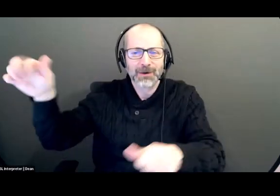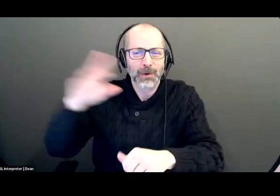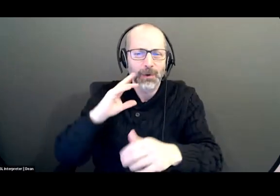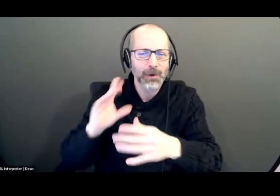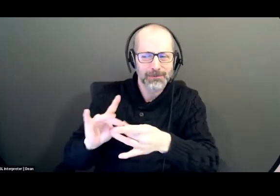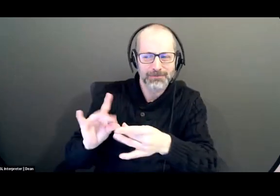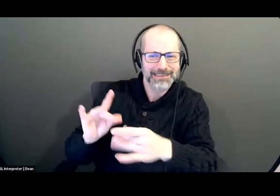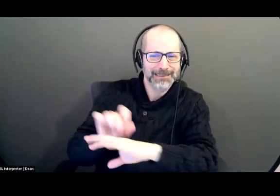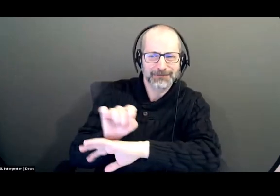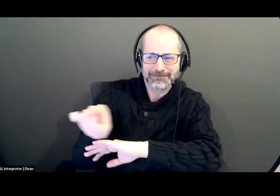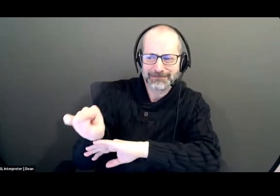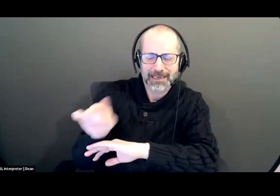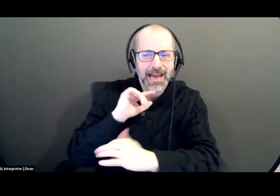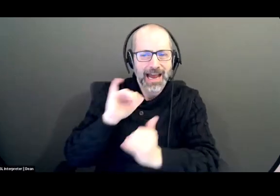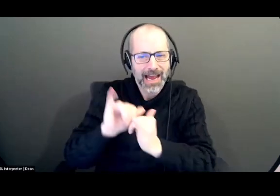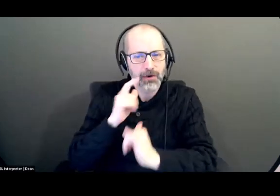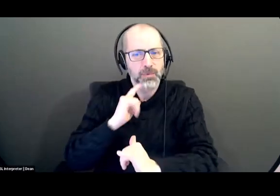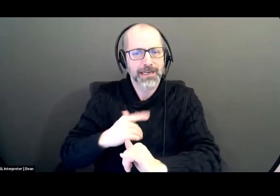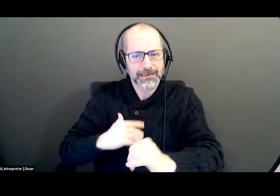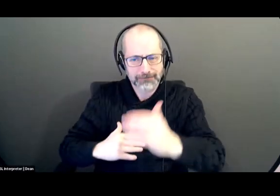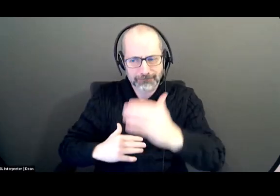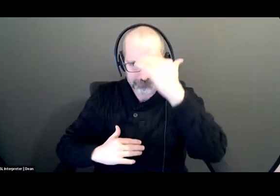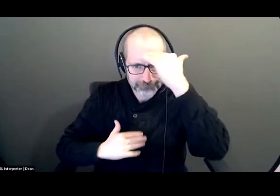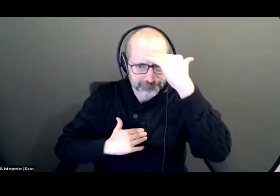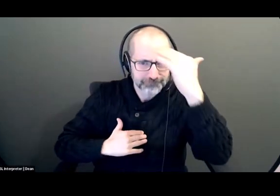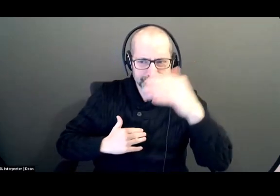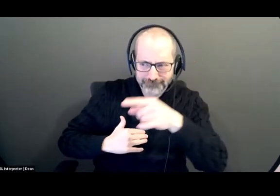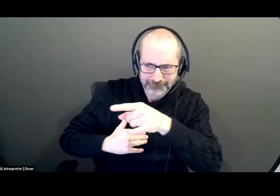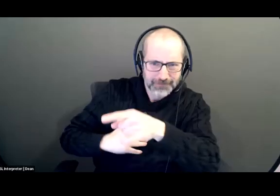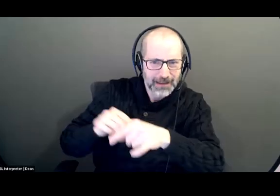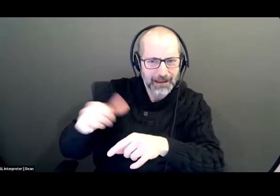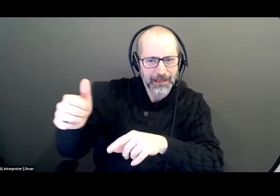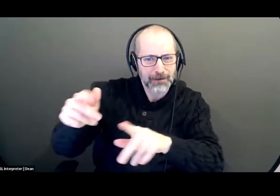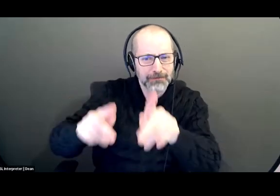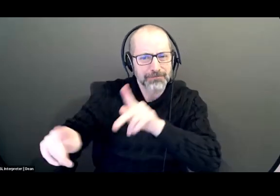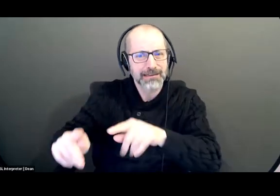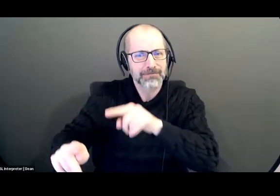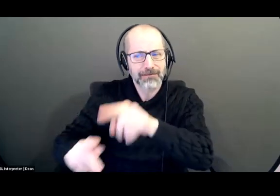ahead. Thanks, Lindy. I appreciate that. Well, you know what? Just to